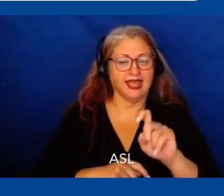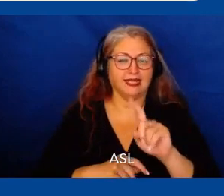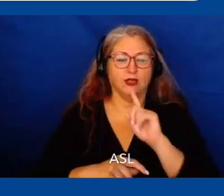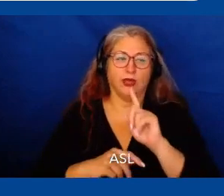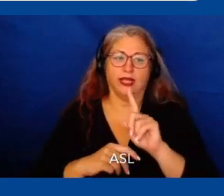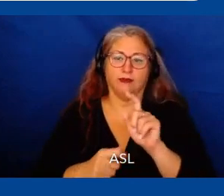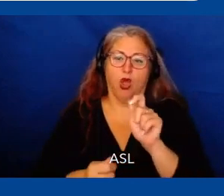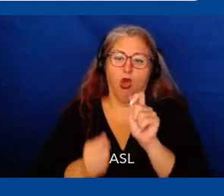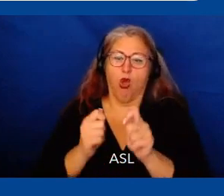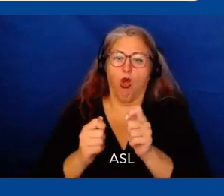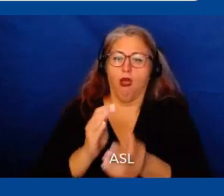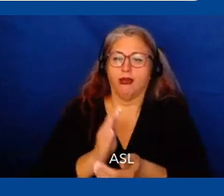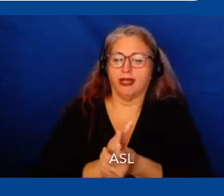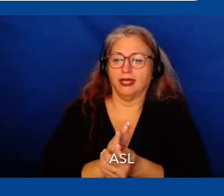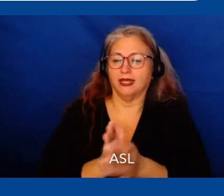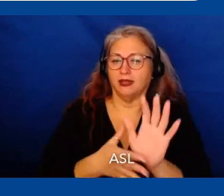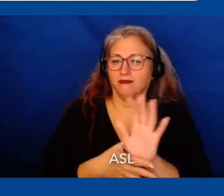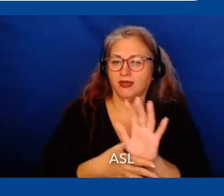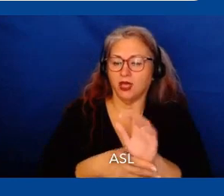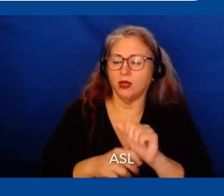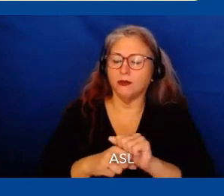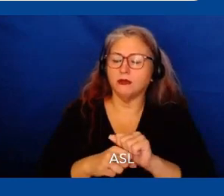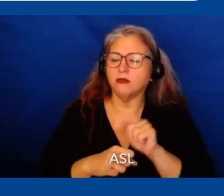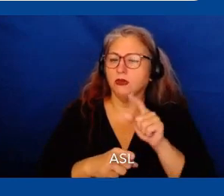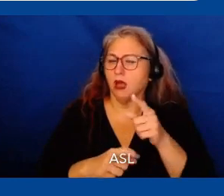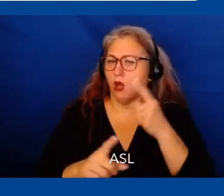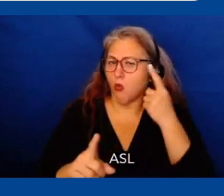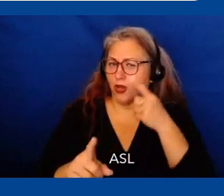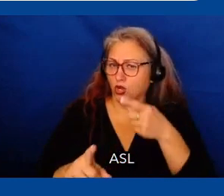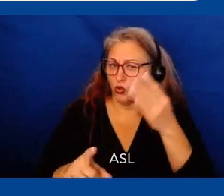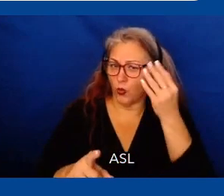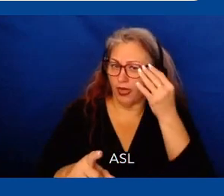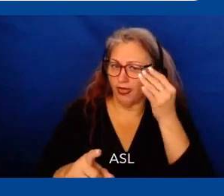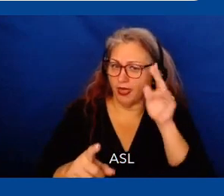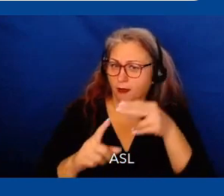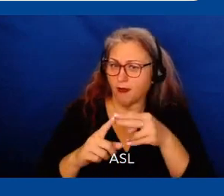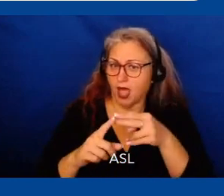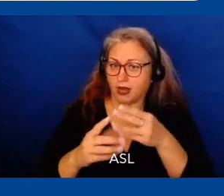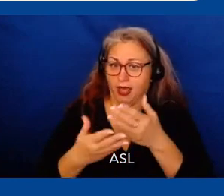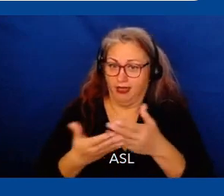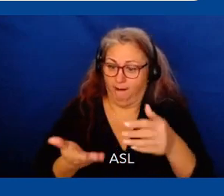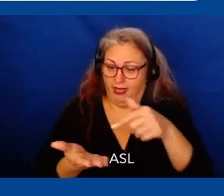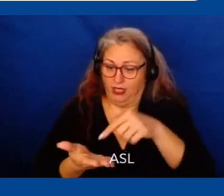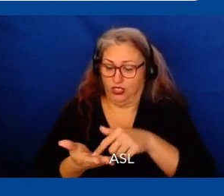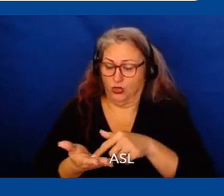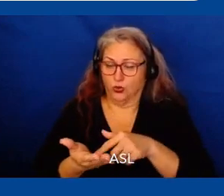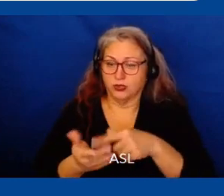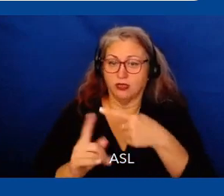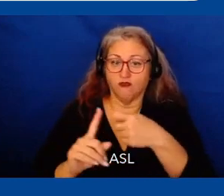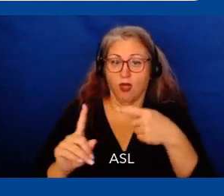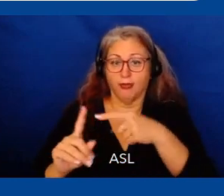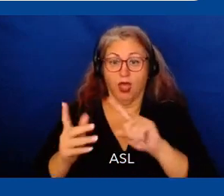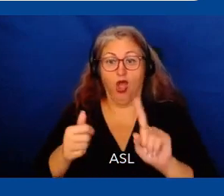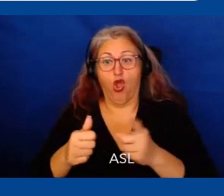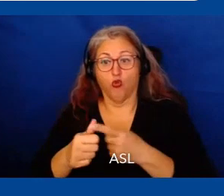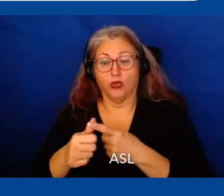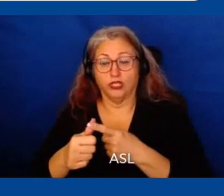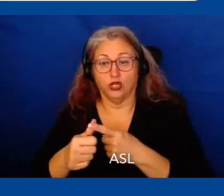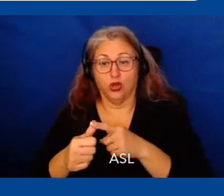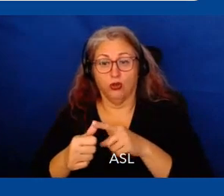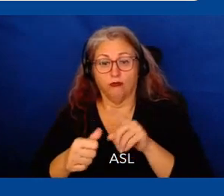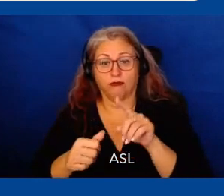film, were you thinking about the materials that came out from the original expedition